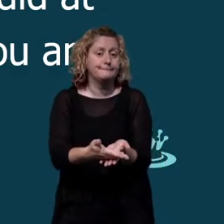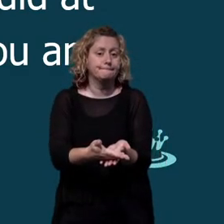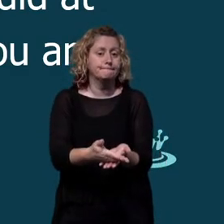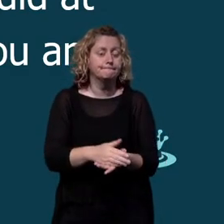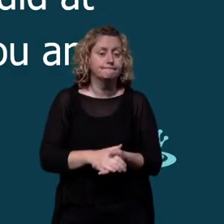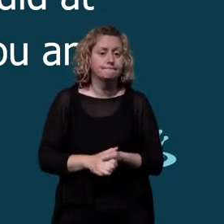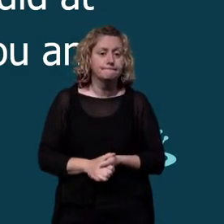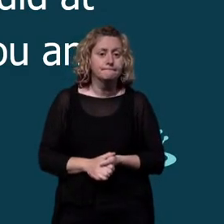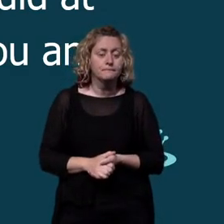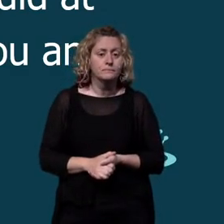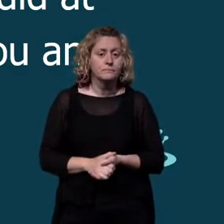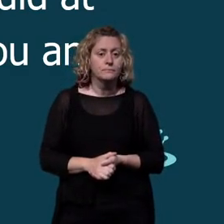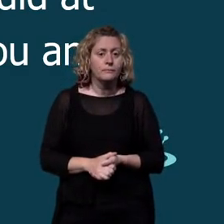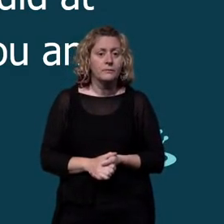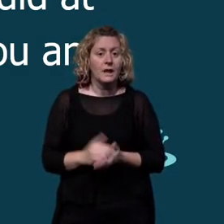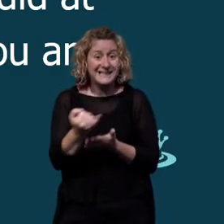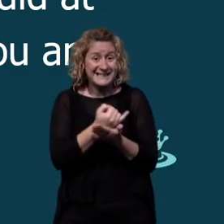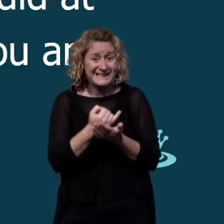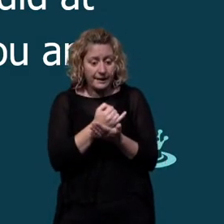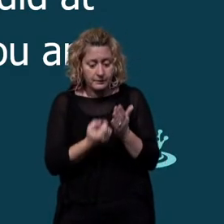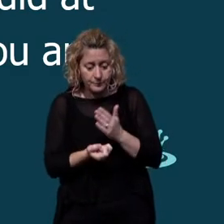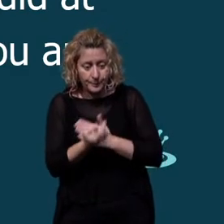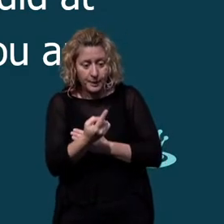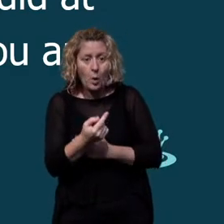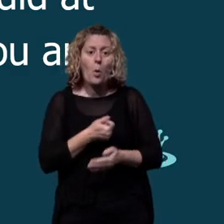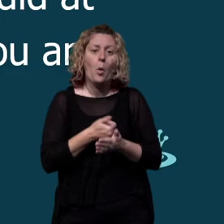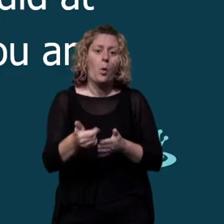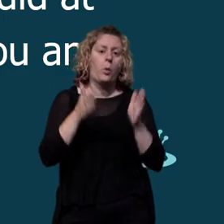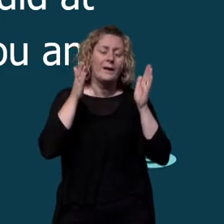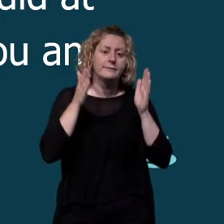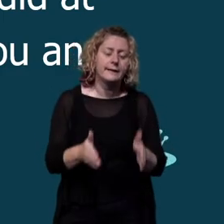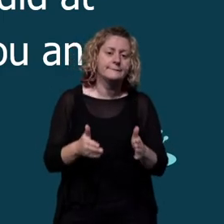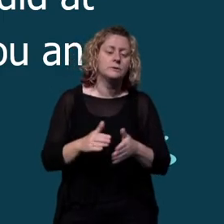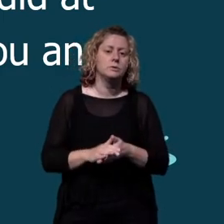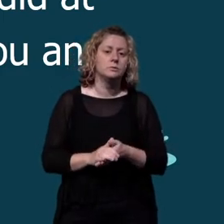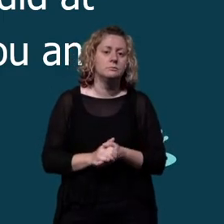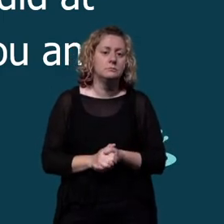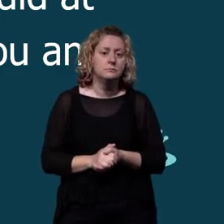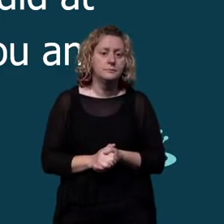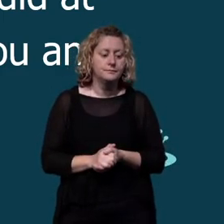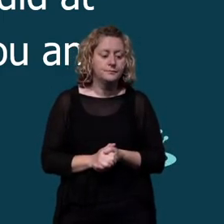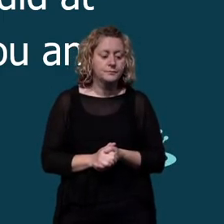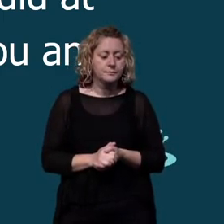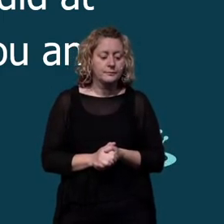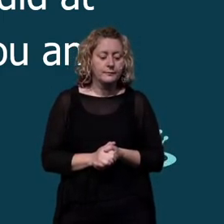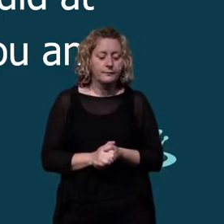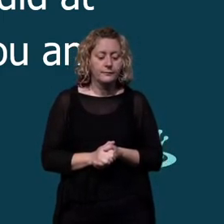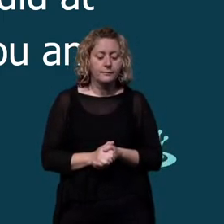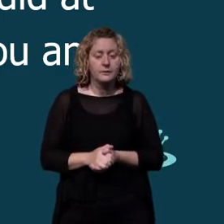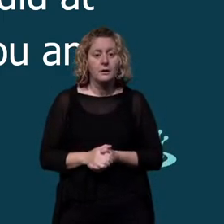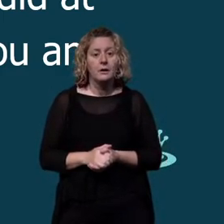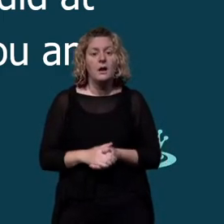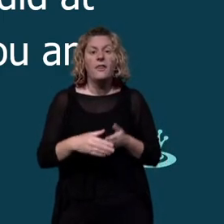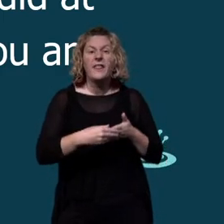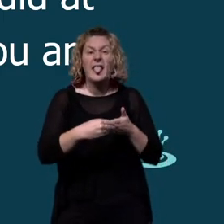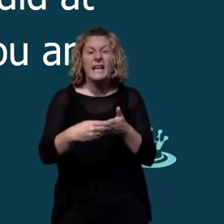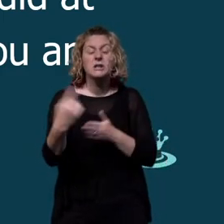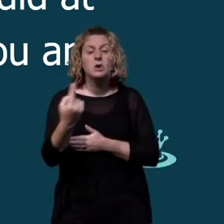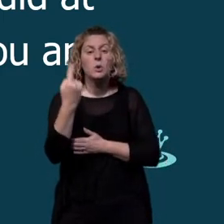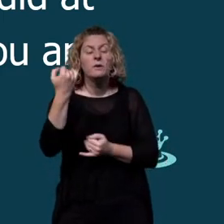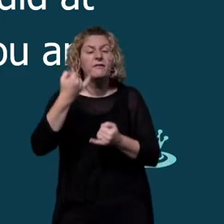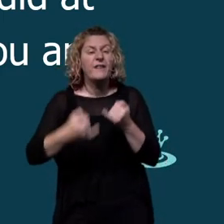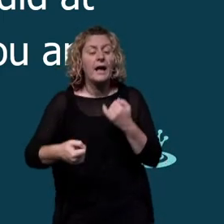There's always a price to be paid for sin. He's banking, isn't he? As have the leaders who have failed us. They're banking on